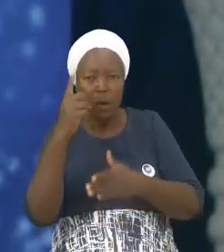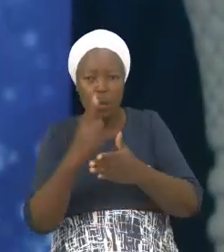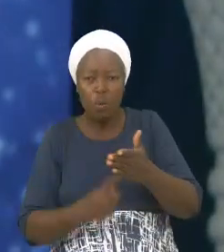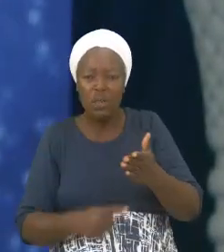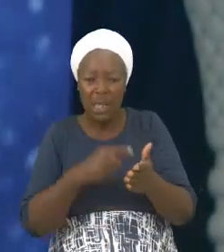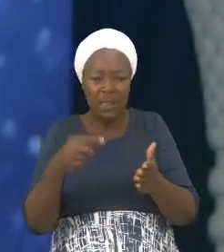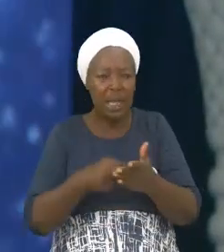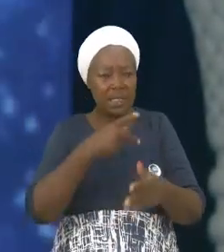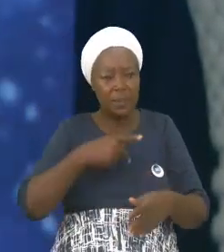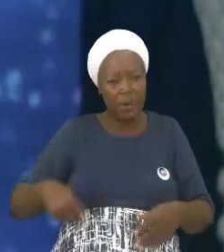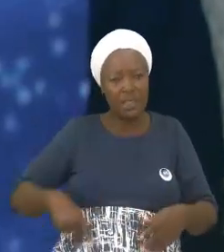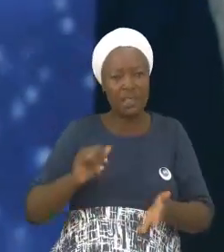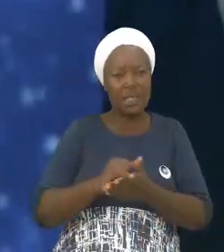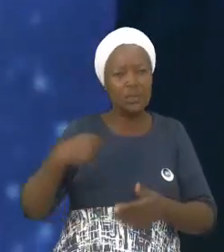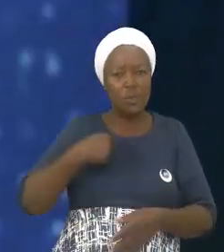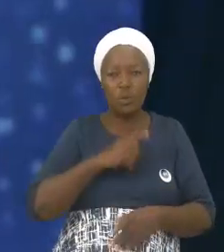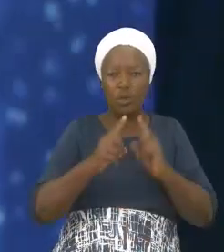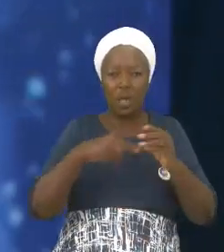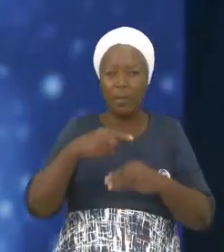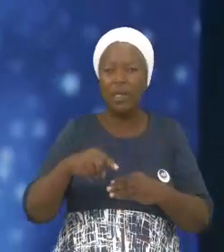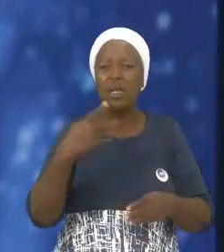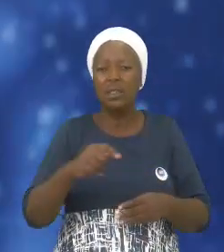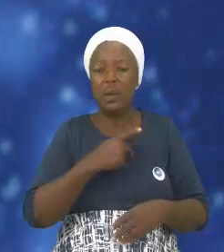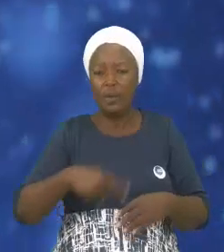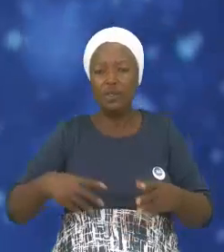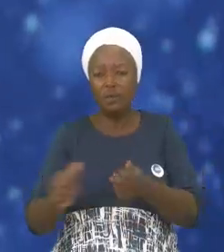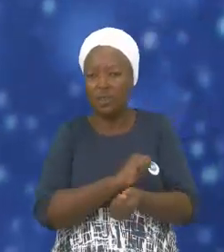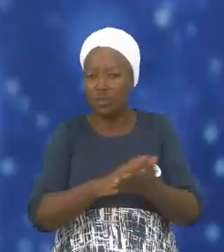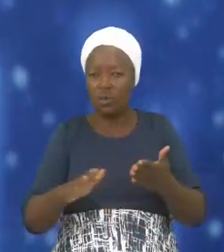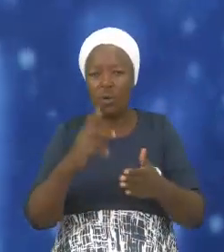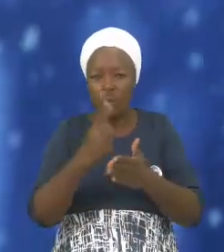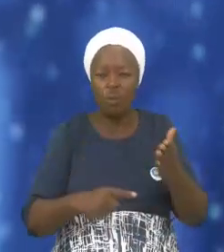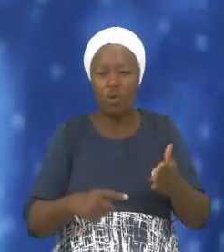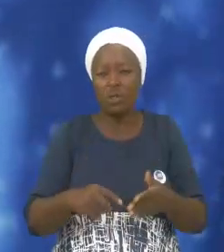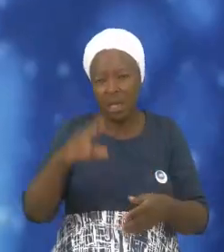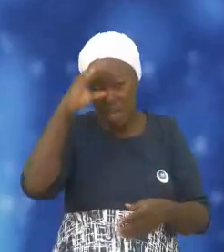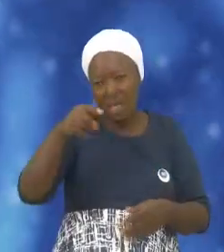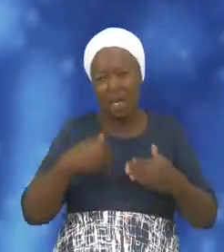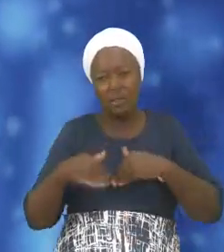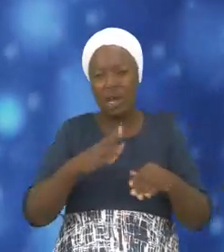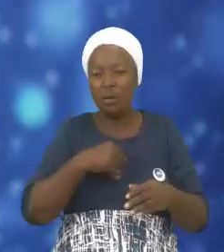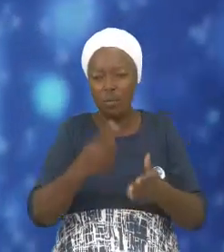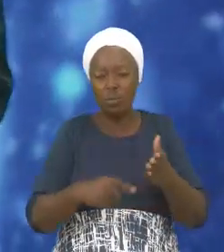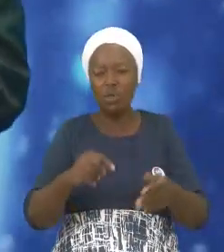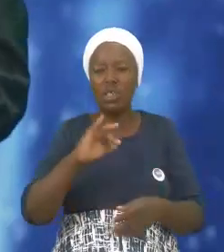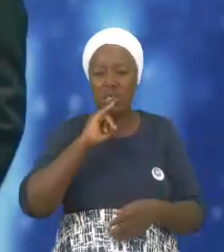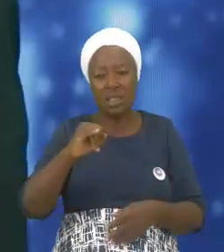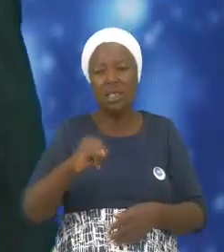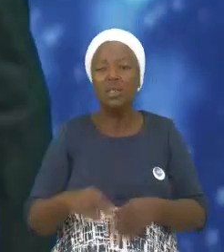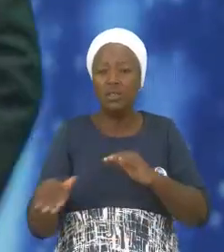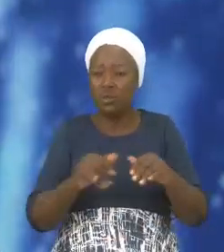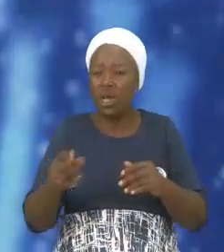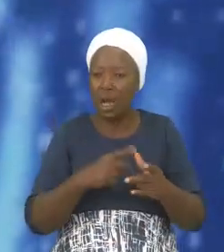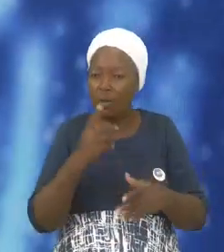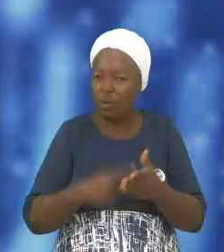prince we're talking about, the prince of perdition, what he has done, what he's doing, what he will yet do in the